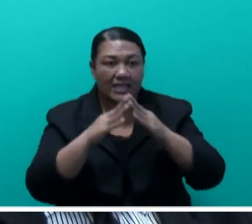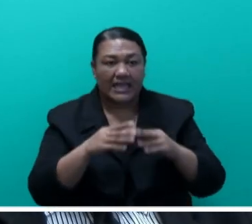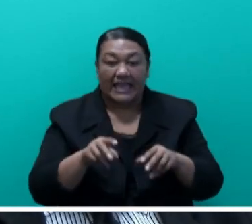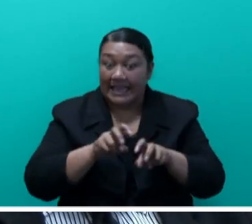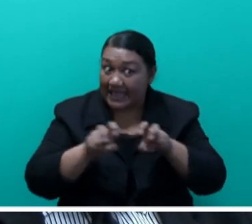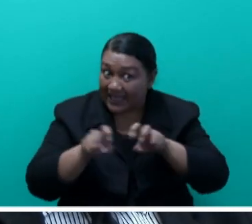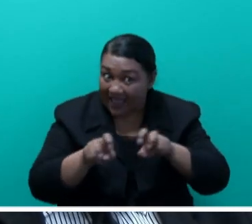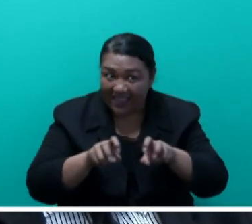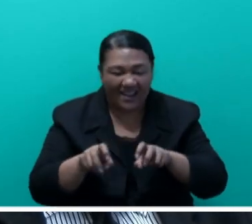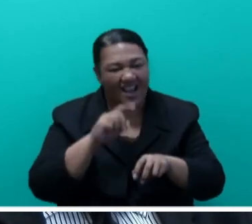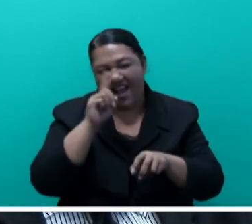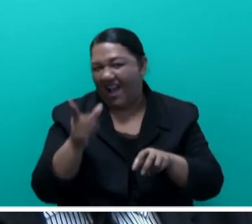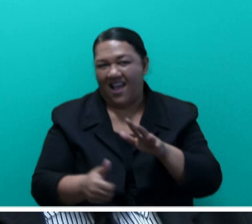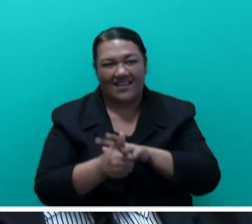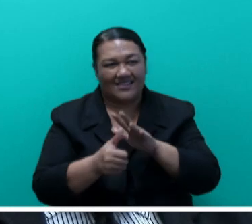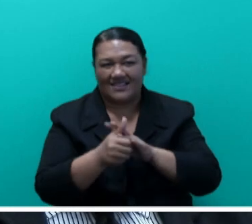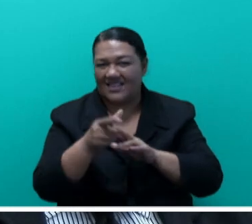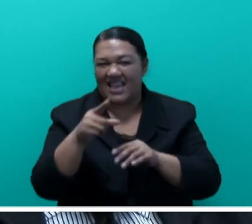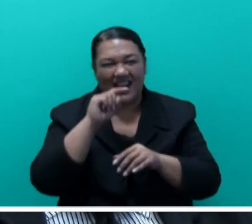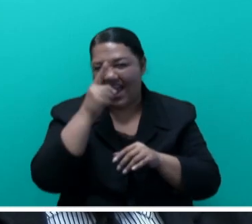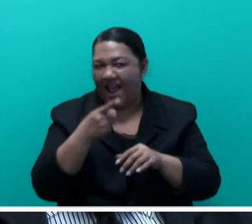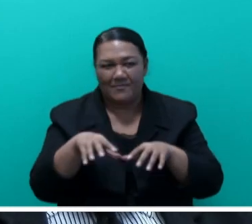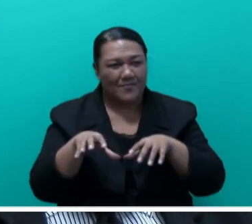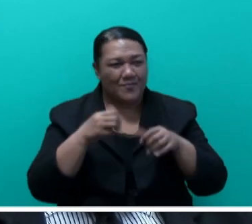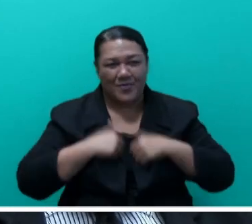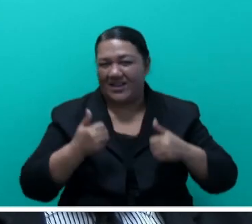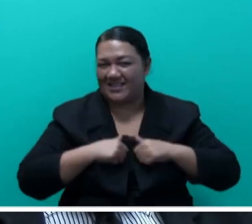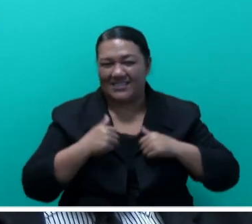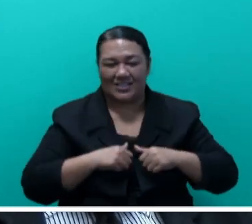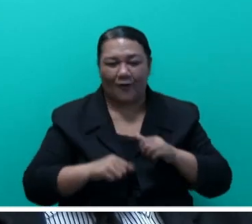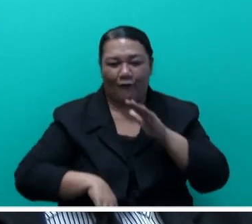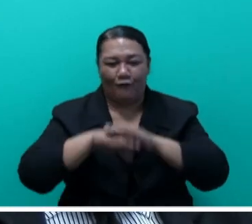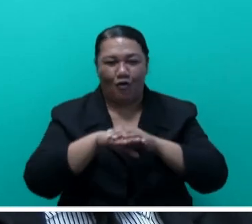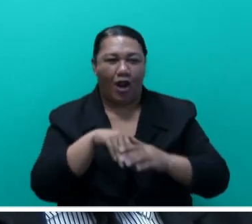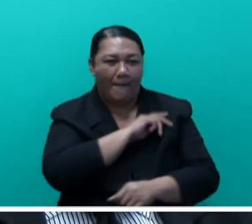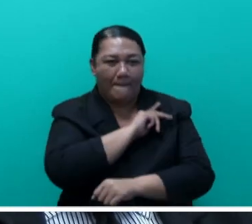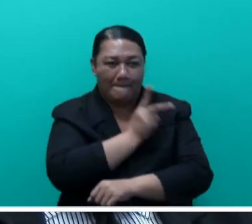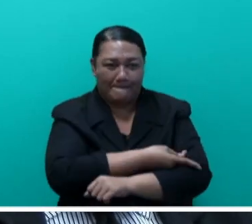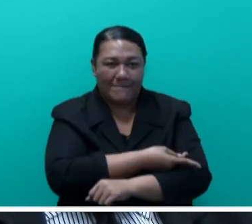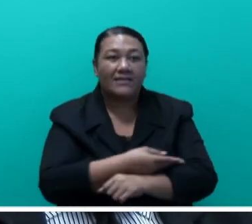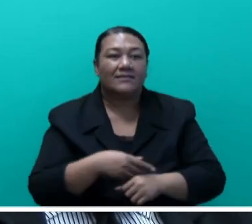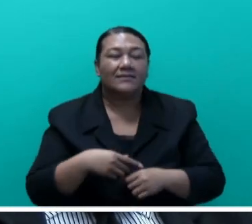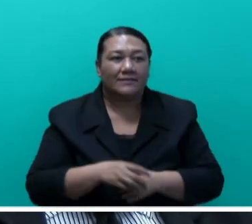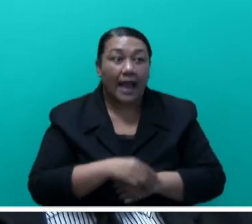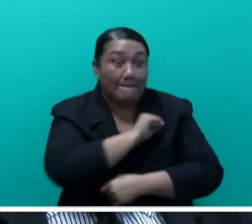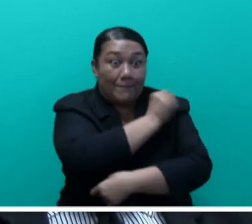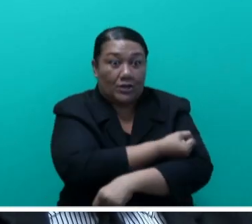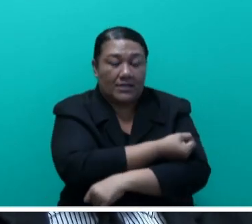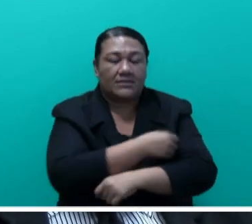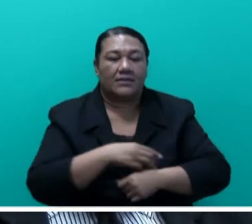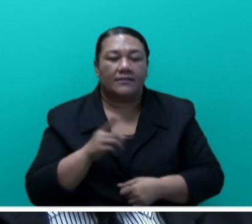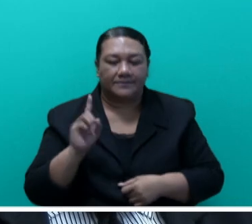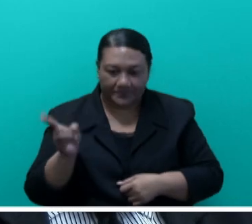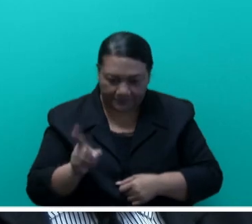reach their full potential. This policy prioritizes the construction and upgrading of sports facilities